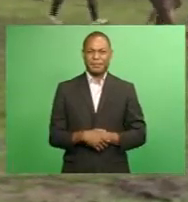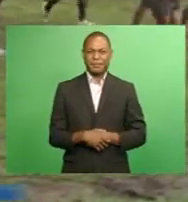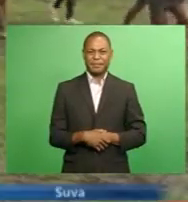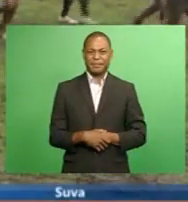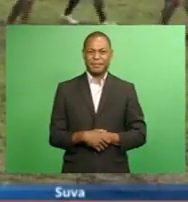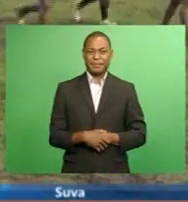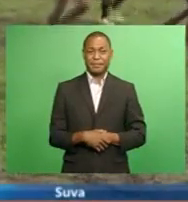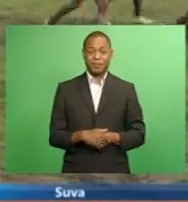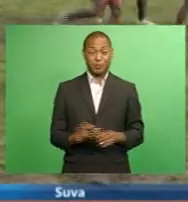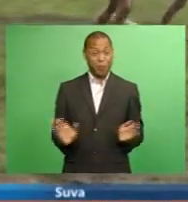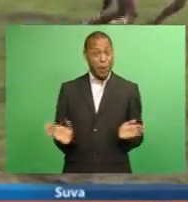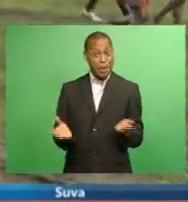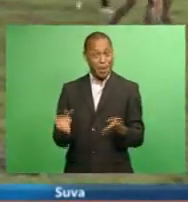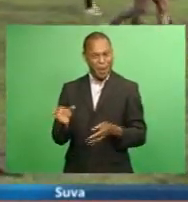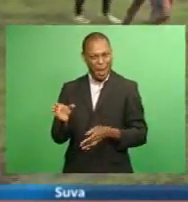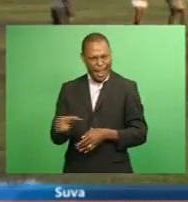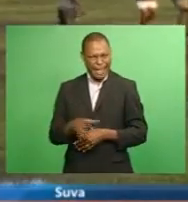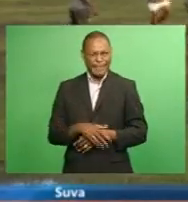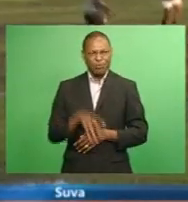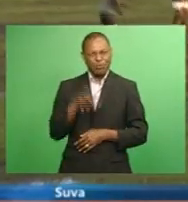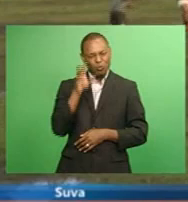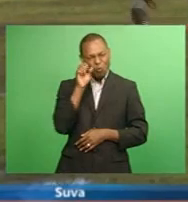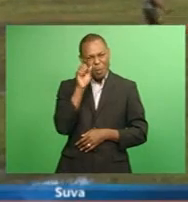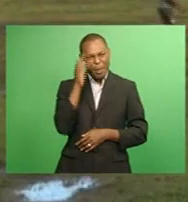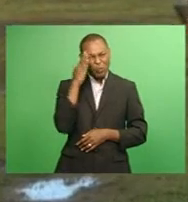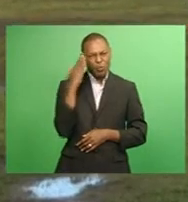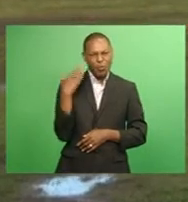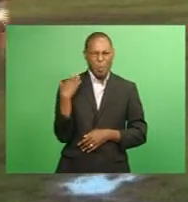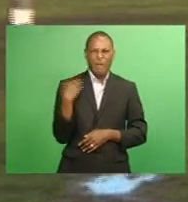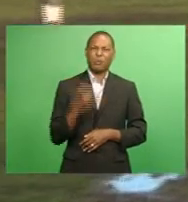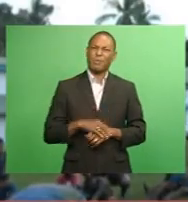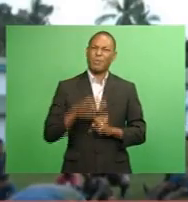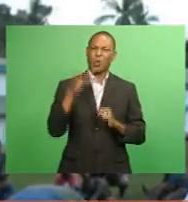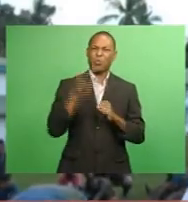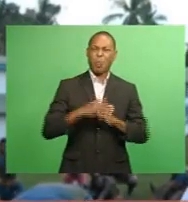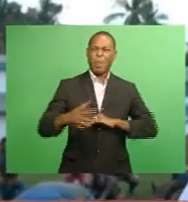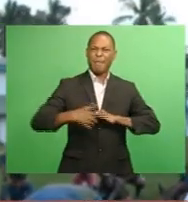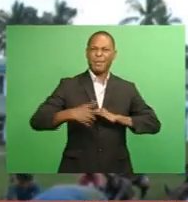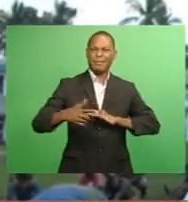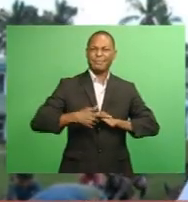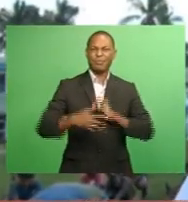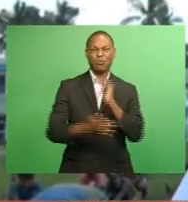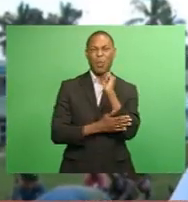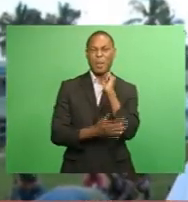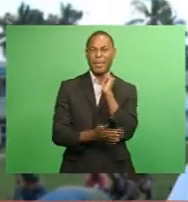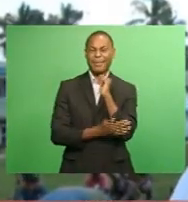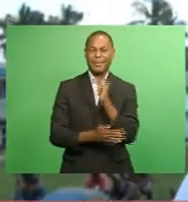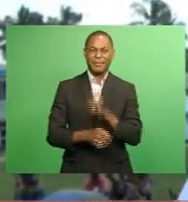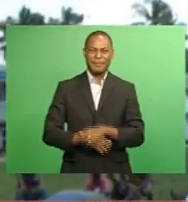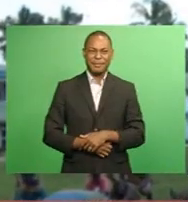The players familiarizing themselves with top-level rugby. Even though we came from